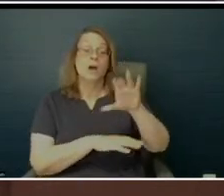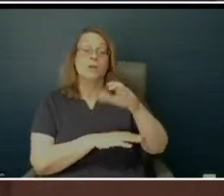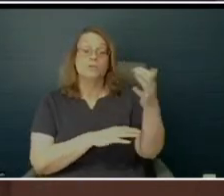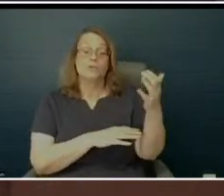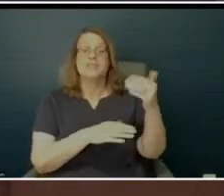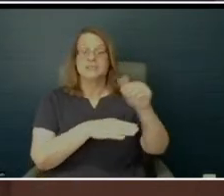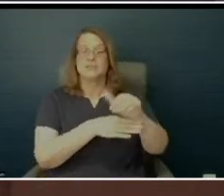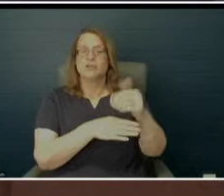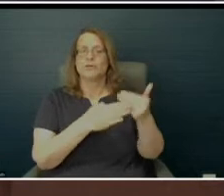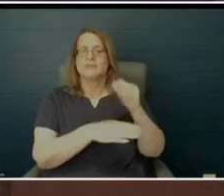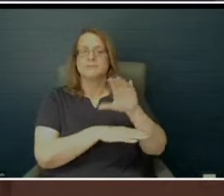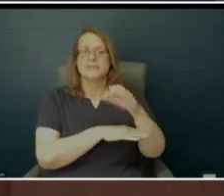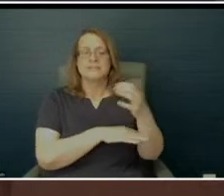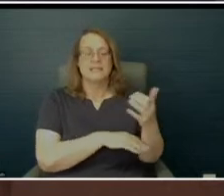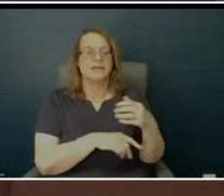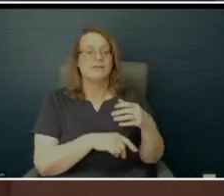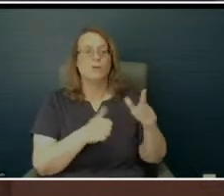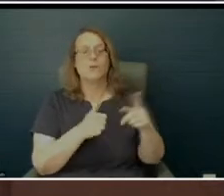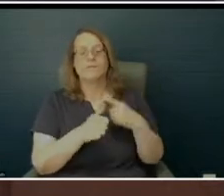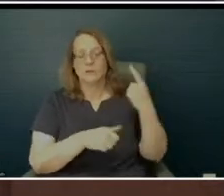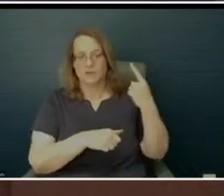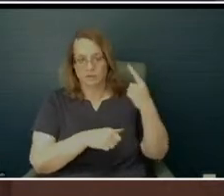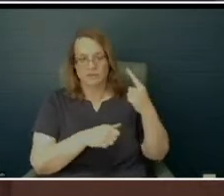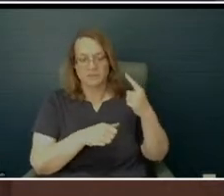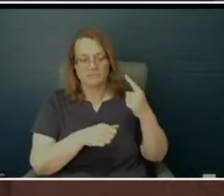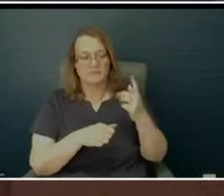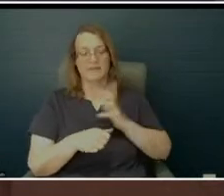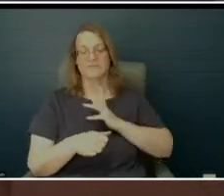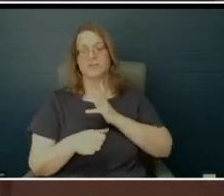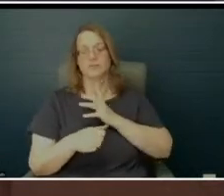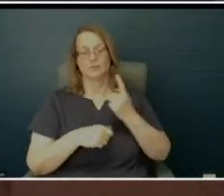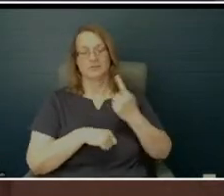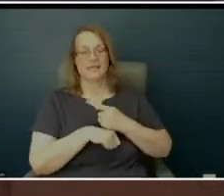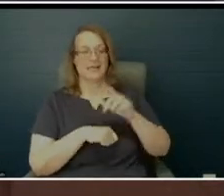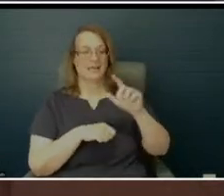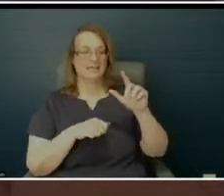General, President Trump called you. What did he want to talk about?